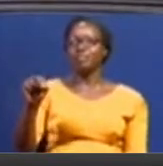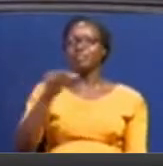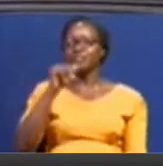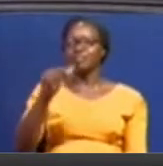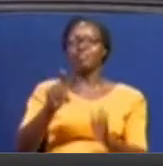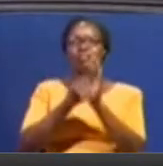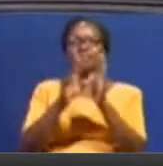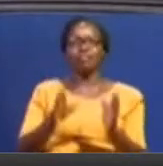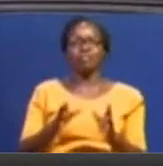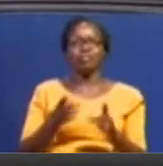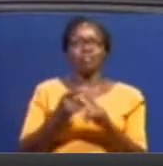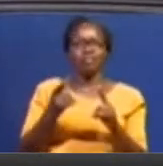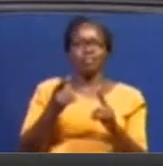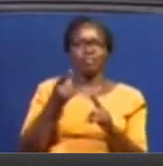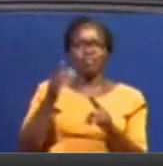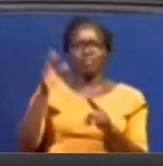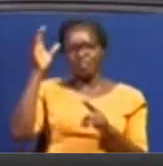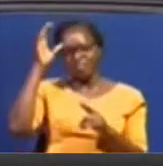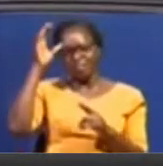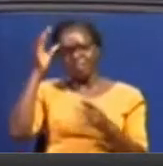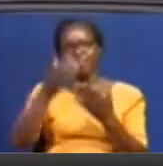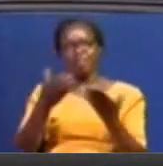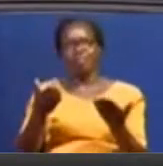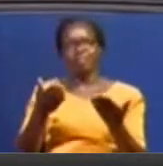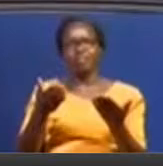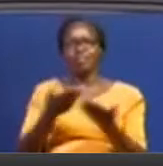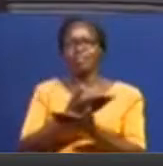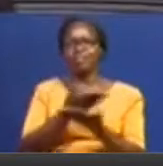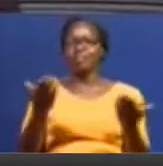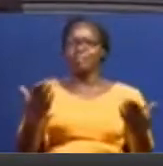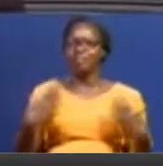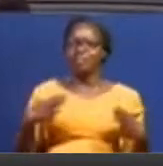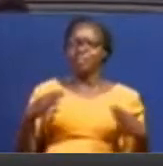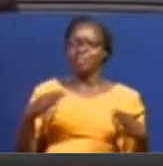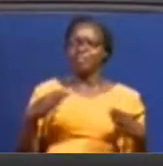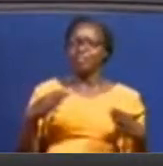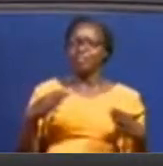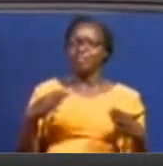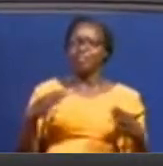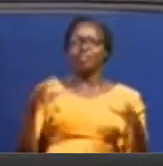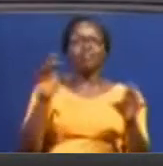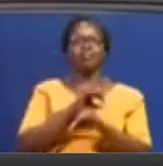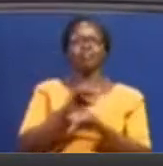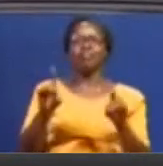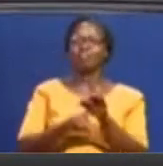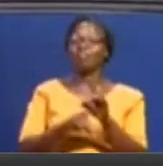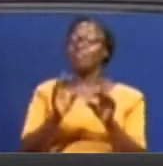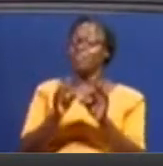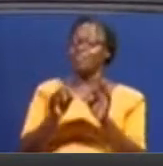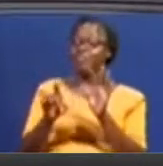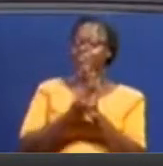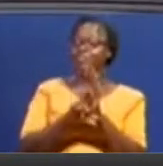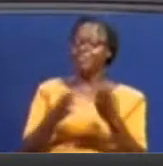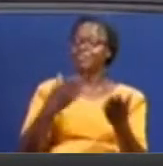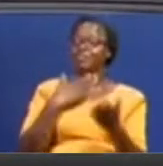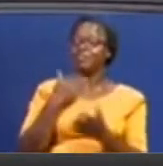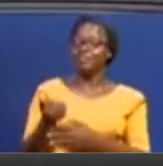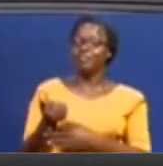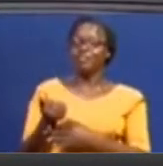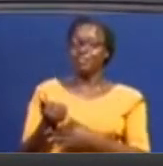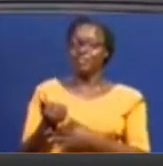I'm looking at it in the sense that these are people, everybody interpret the law the way they